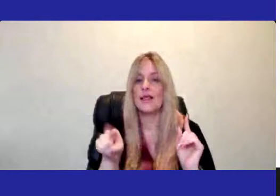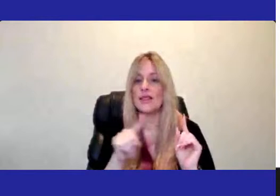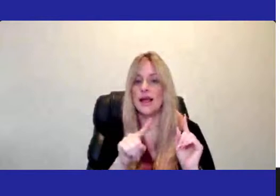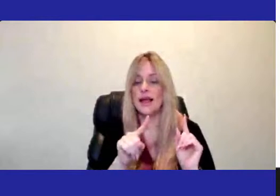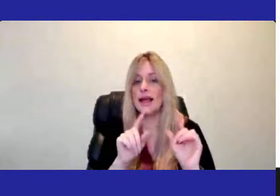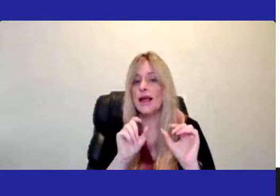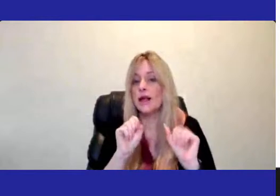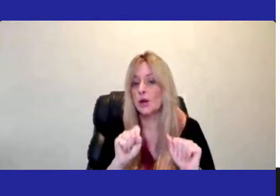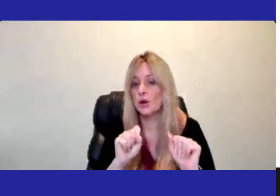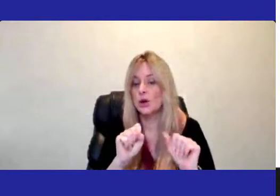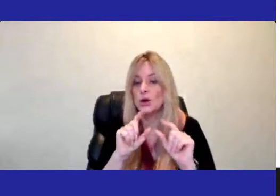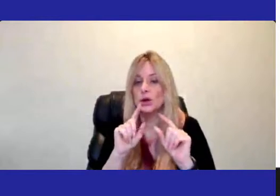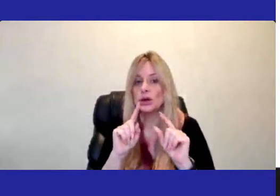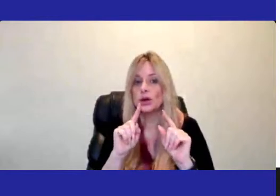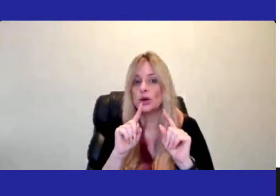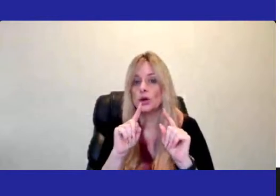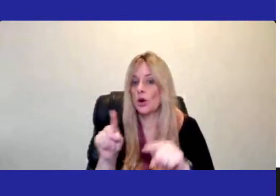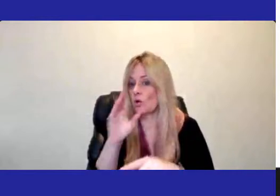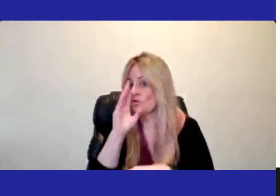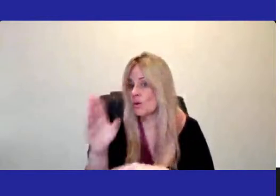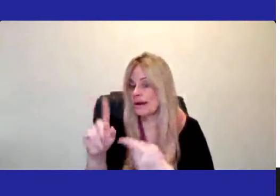to text directly?